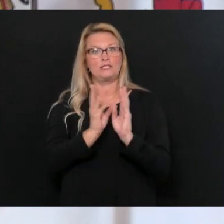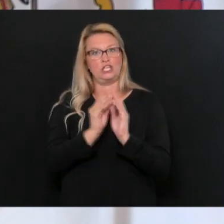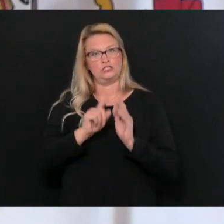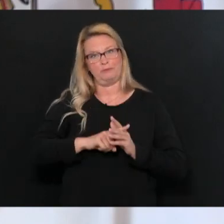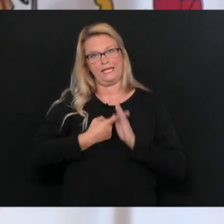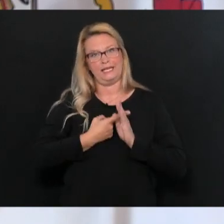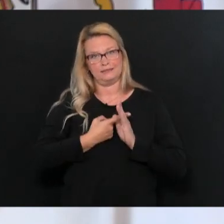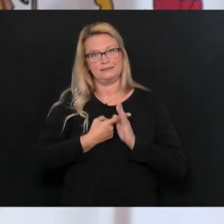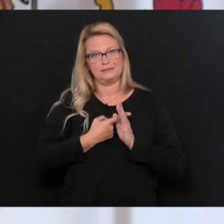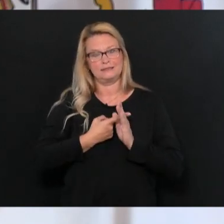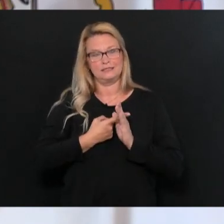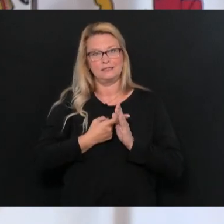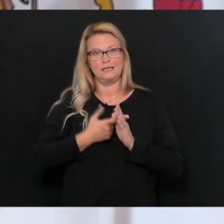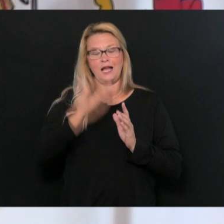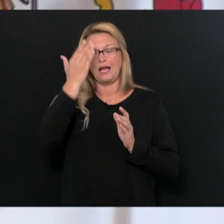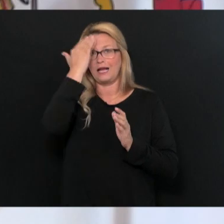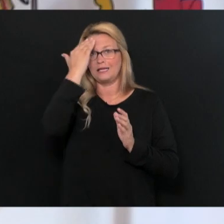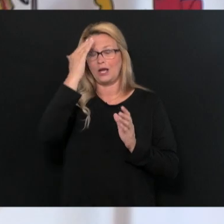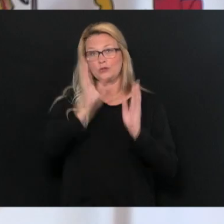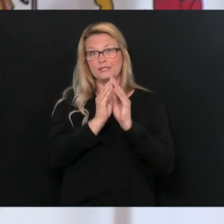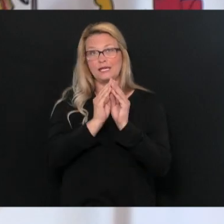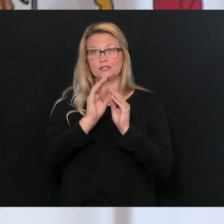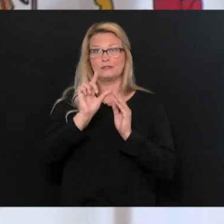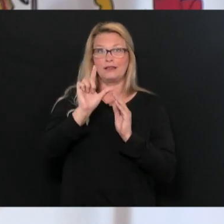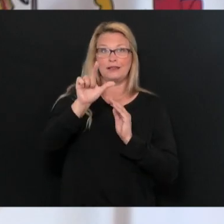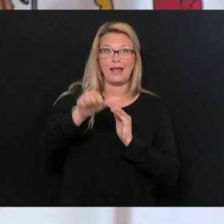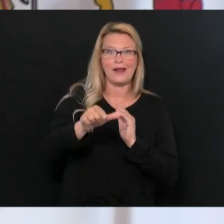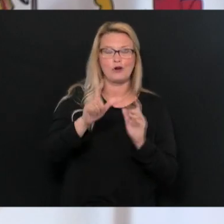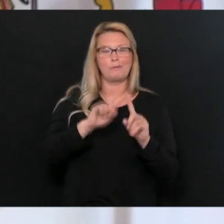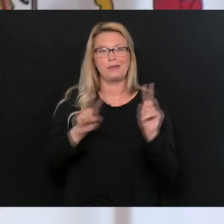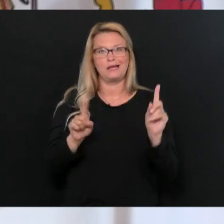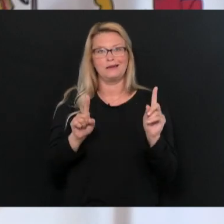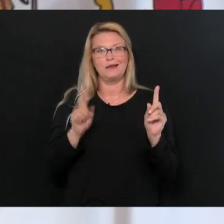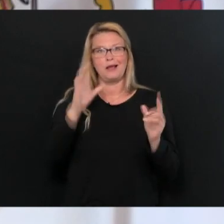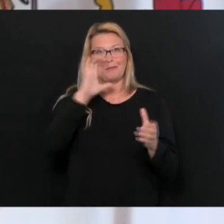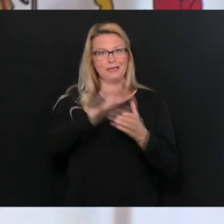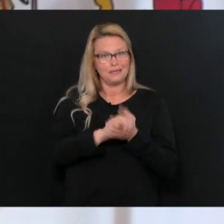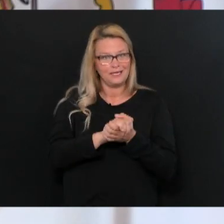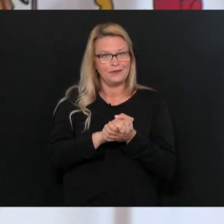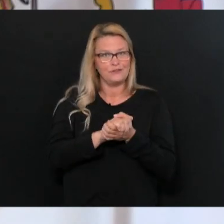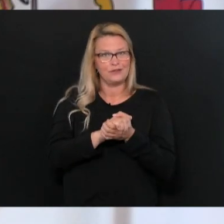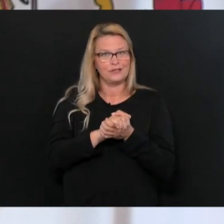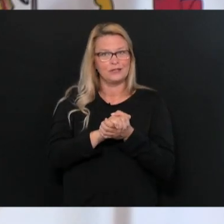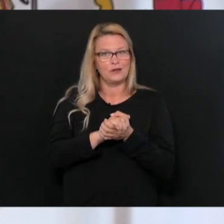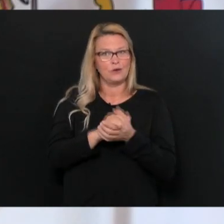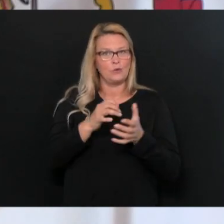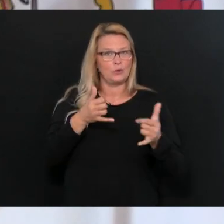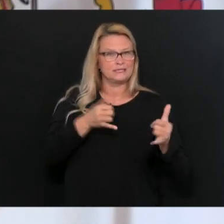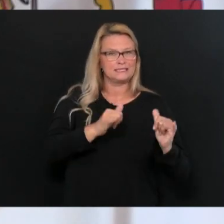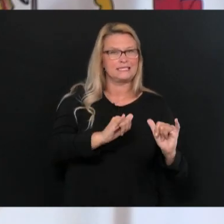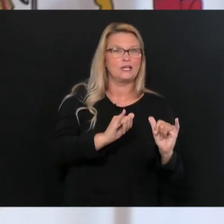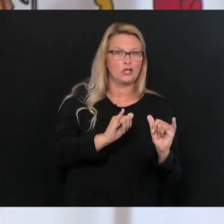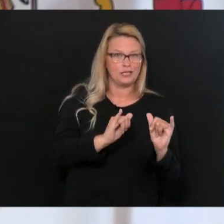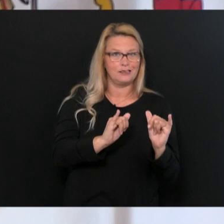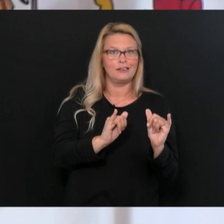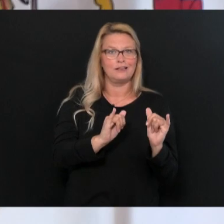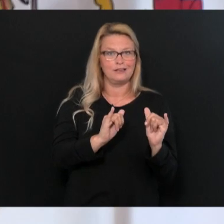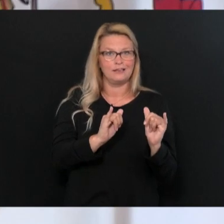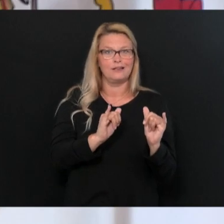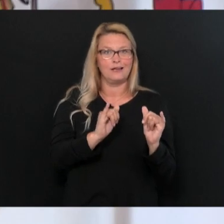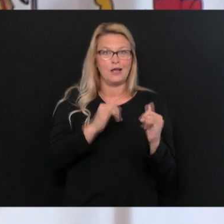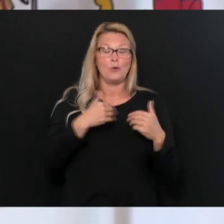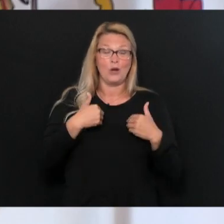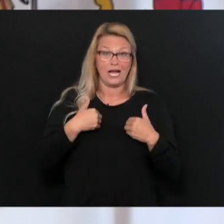Even though it's a little bit later, I really believe that we're still going